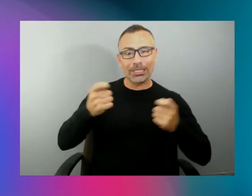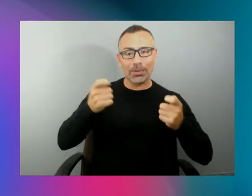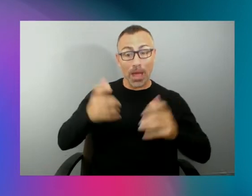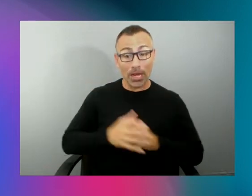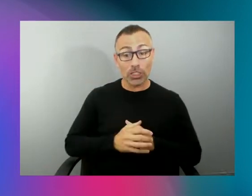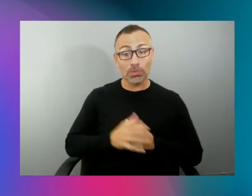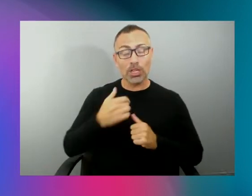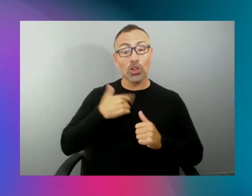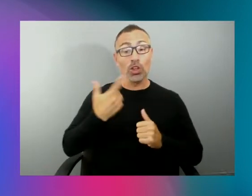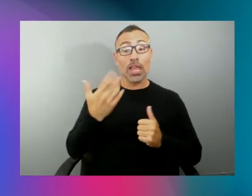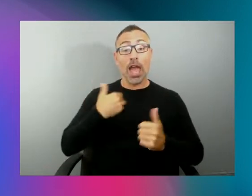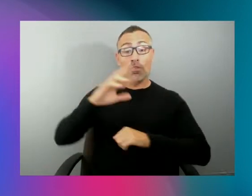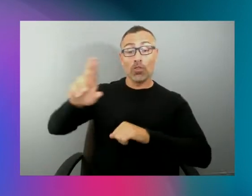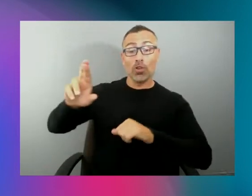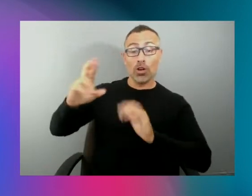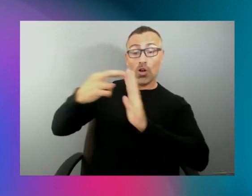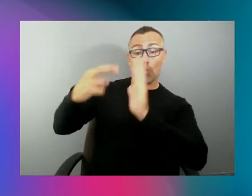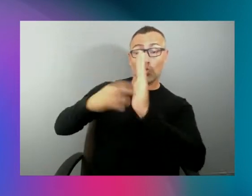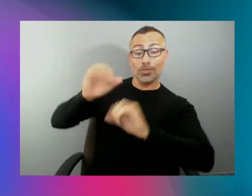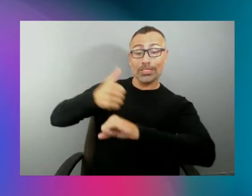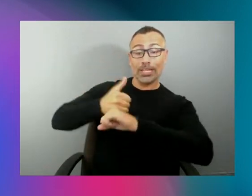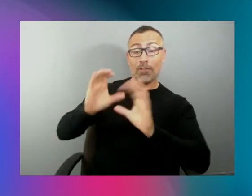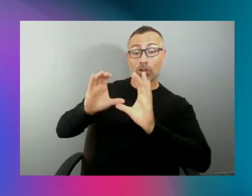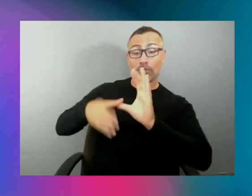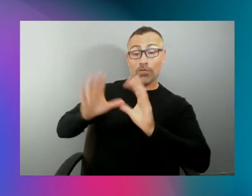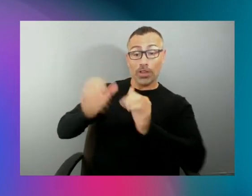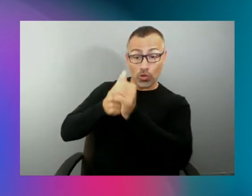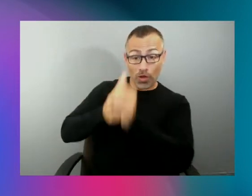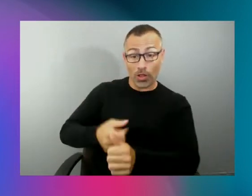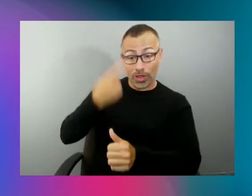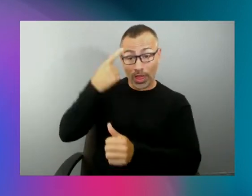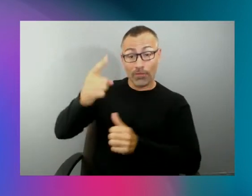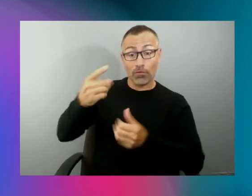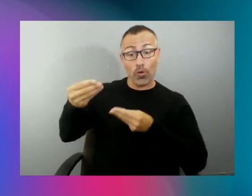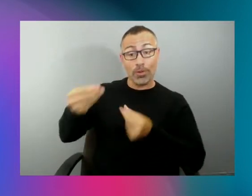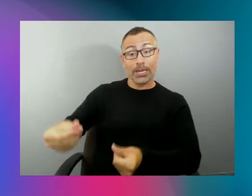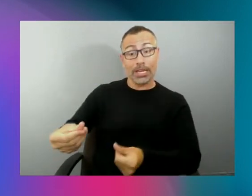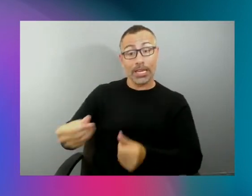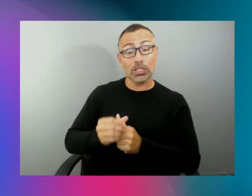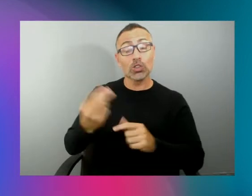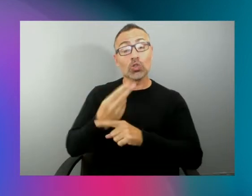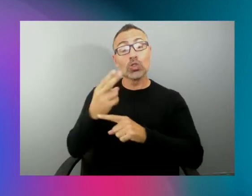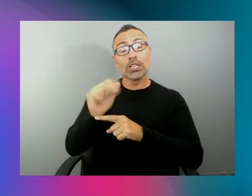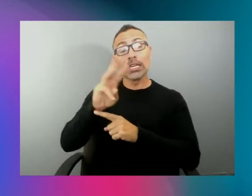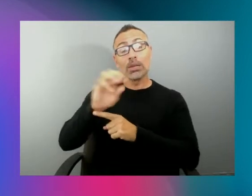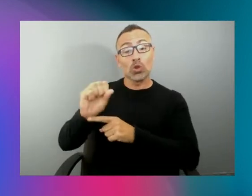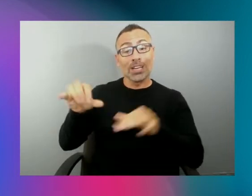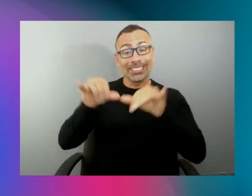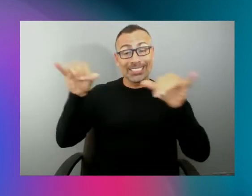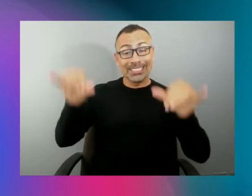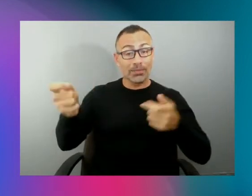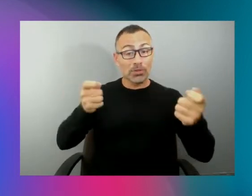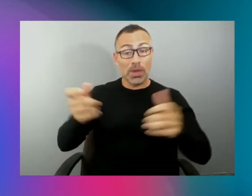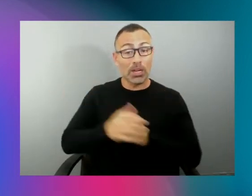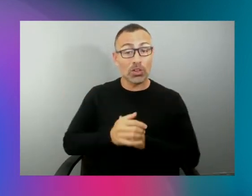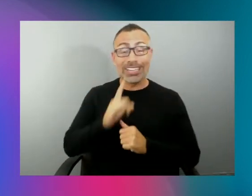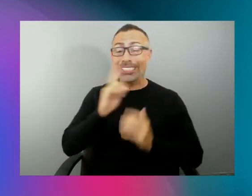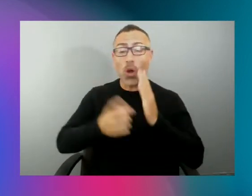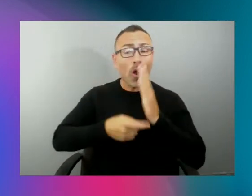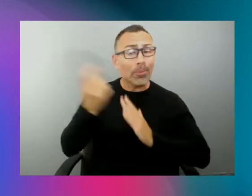role remediations with the AWS System Manager by using automation runbook, so that you don't need to do anything manual,